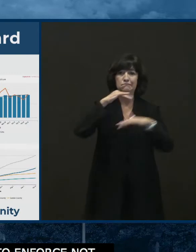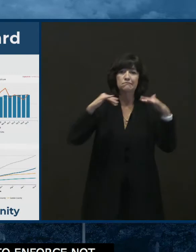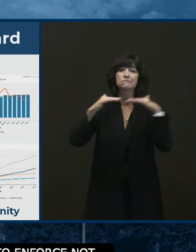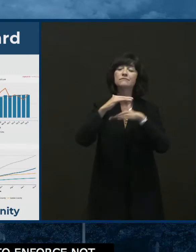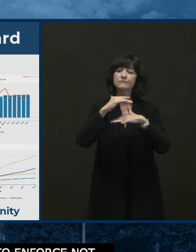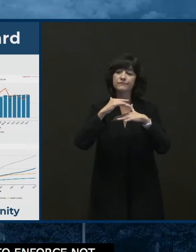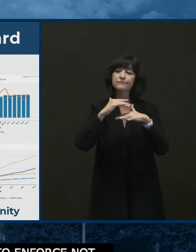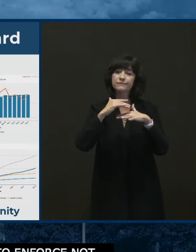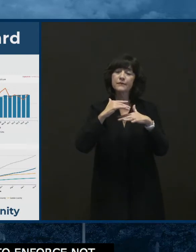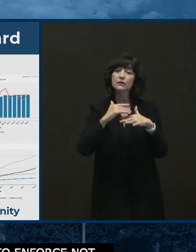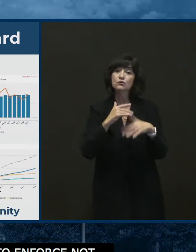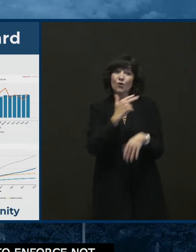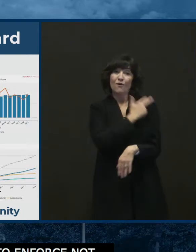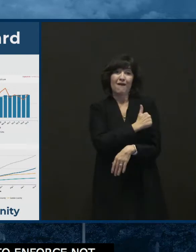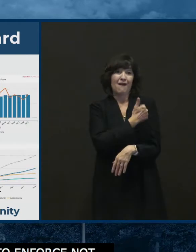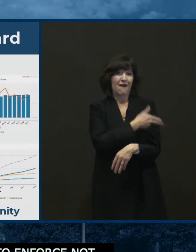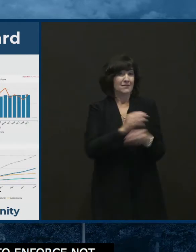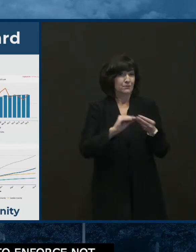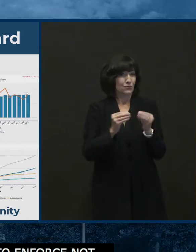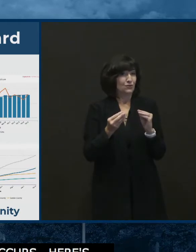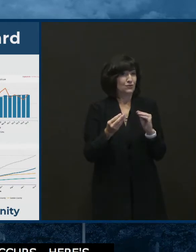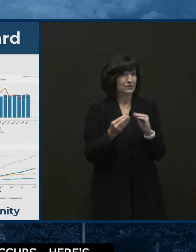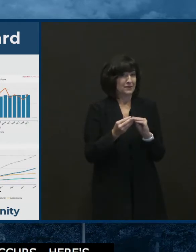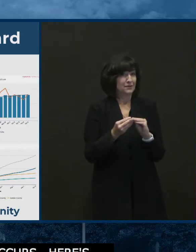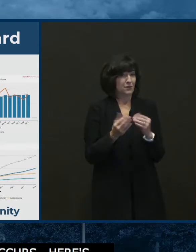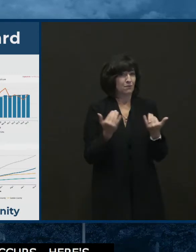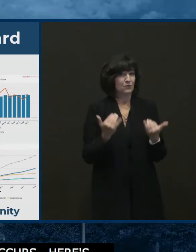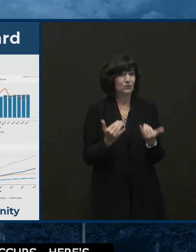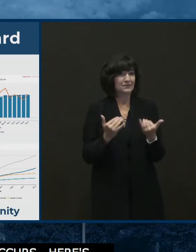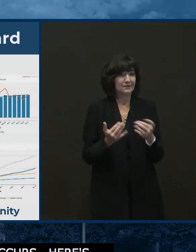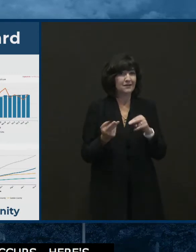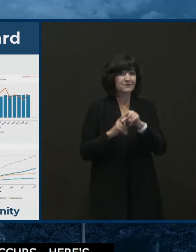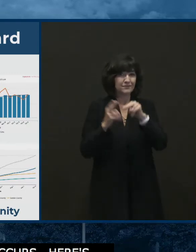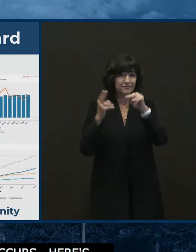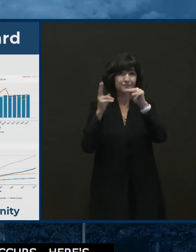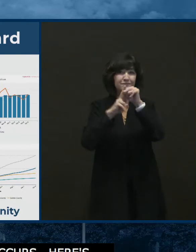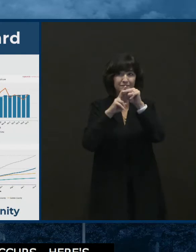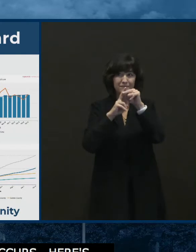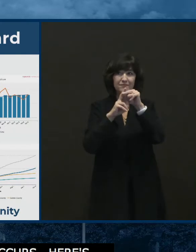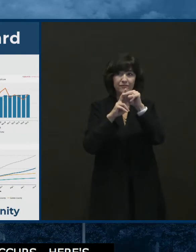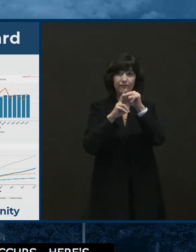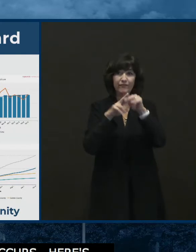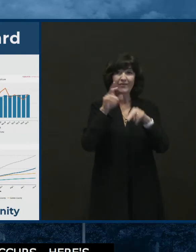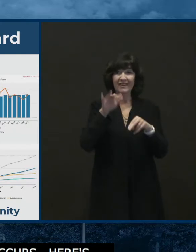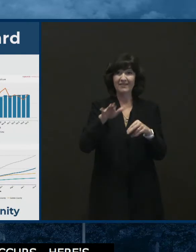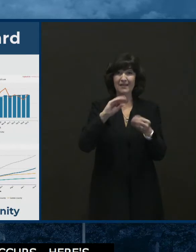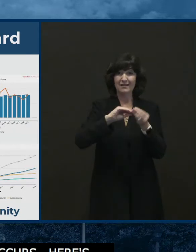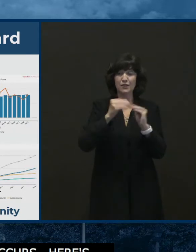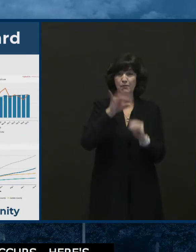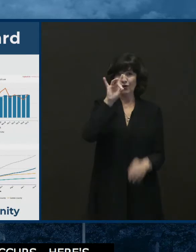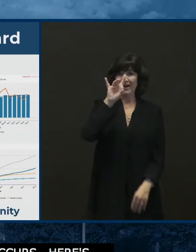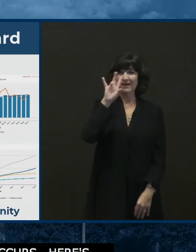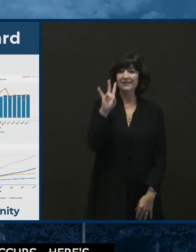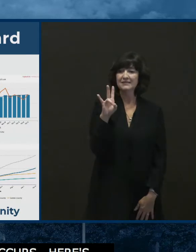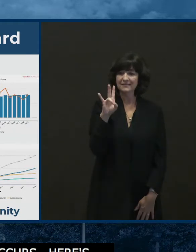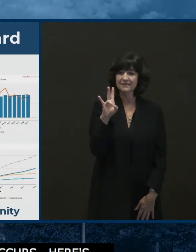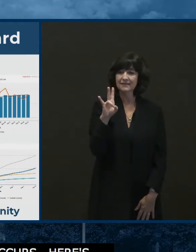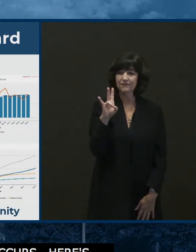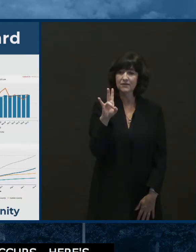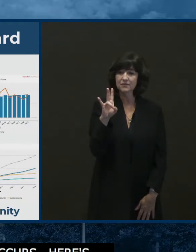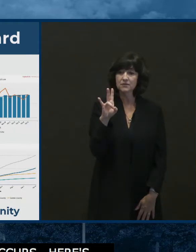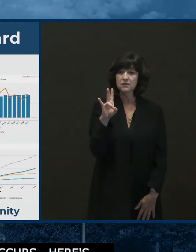up a little bit, concerning 87. You'll remember, to put that in context, our high point